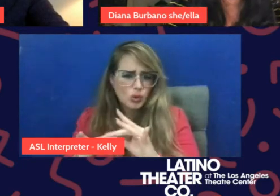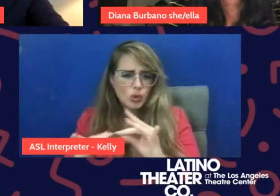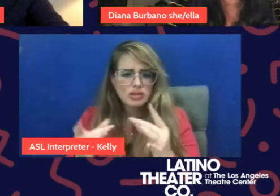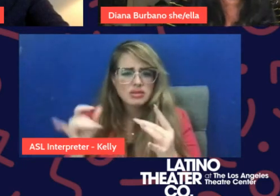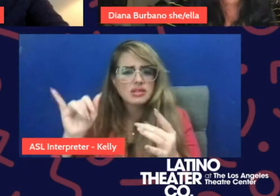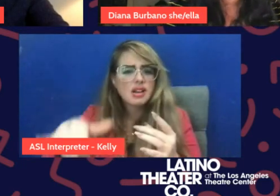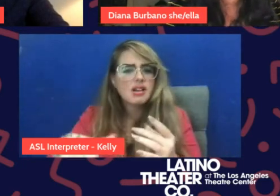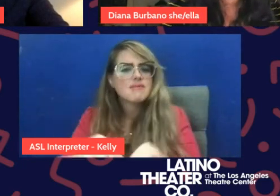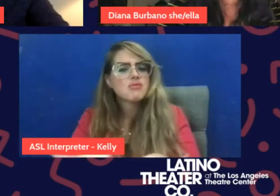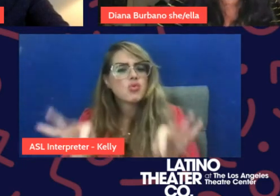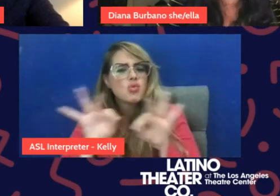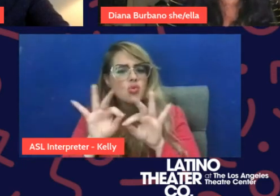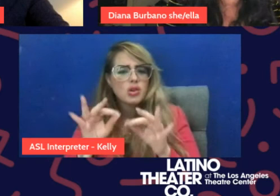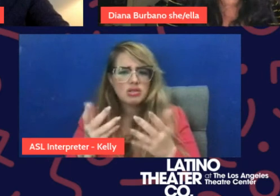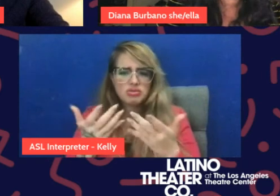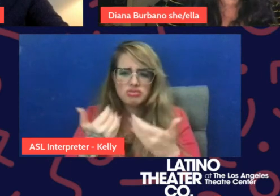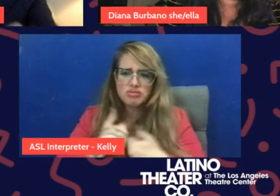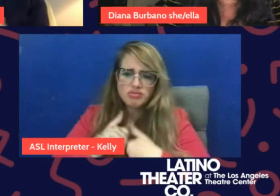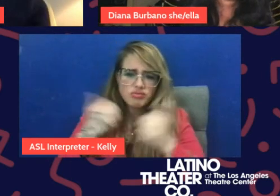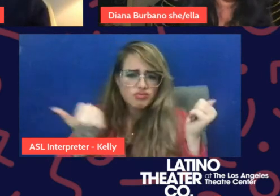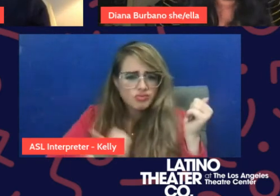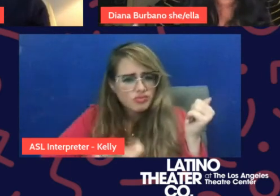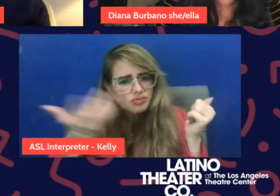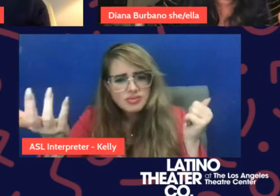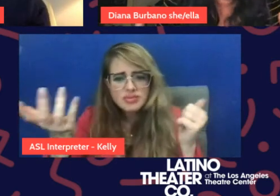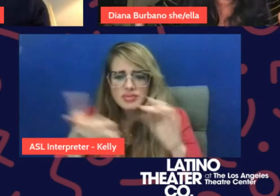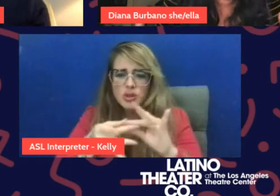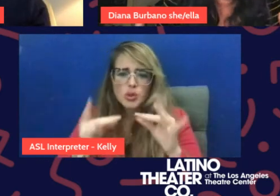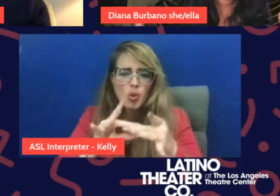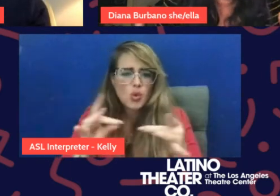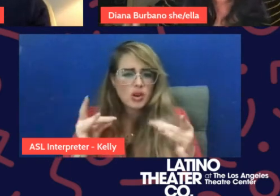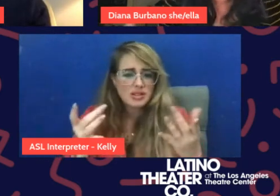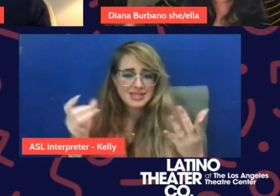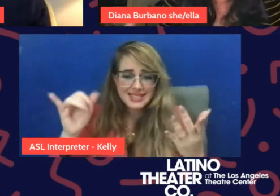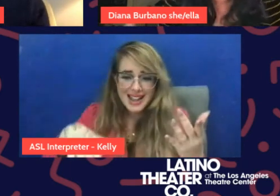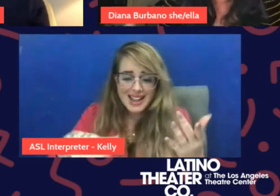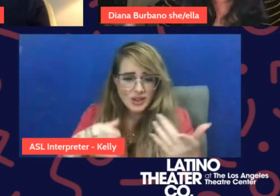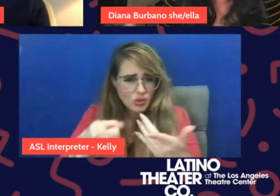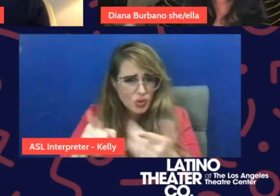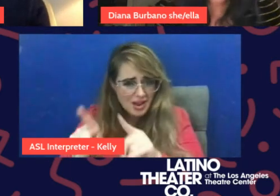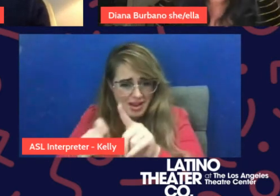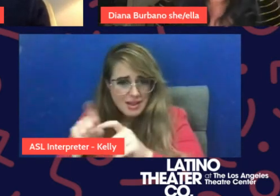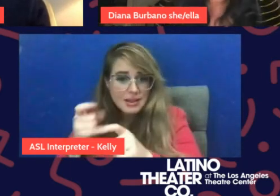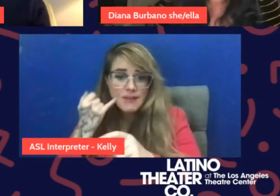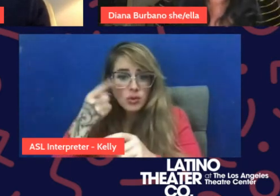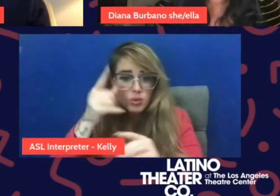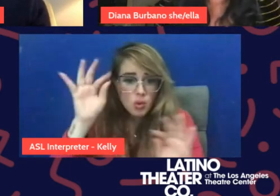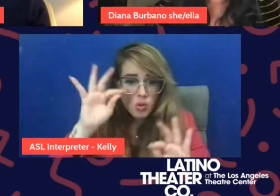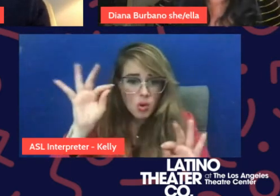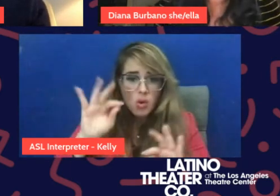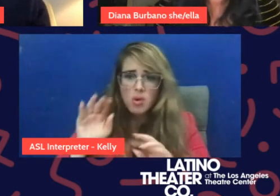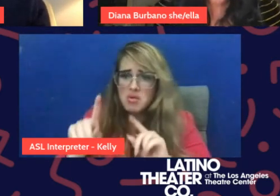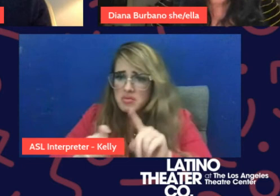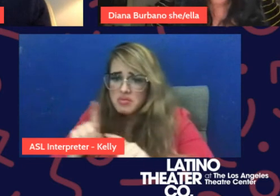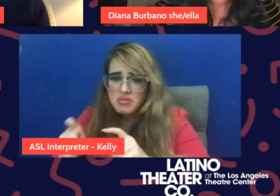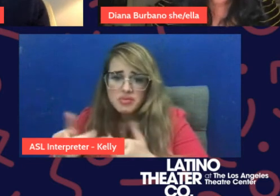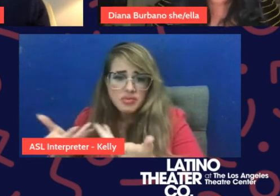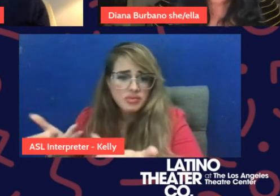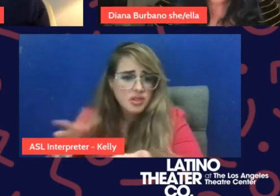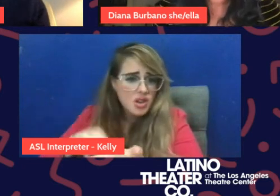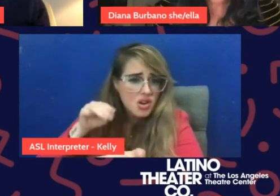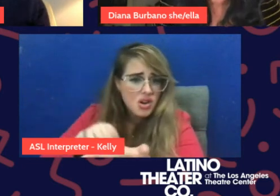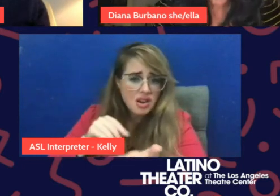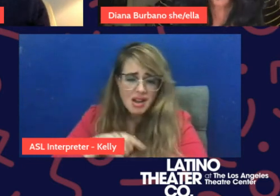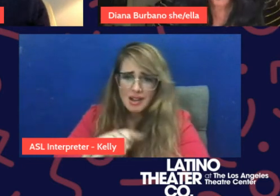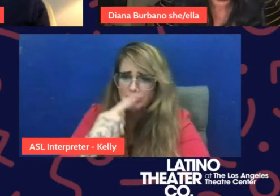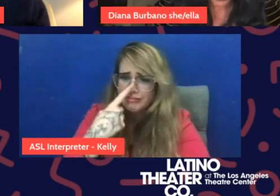just having that out into the world as something that you ask about, you don't know. I'd love to talk to you